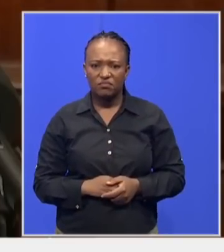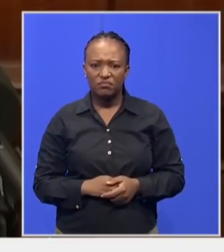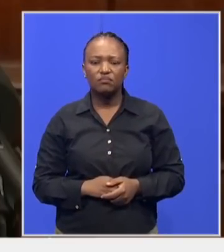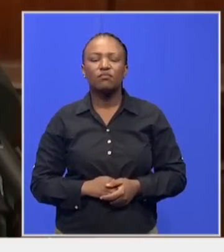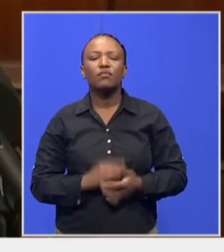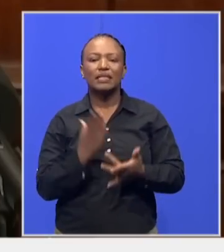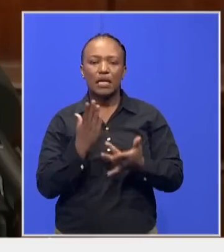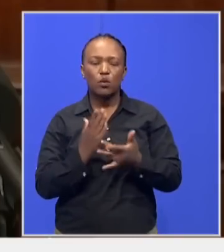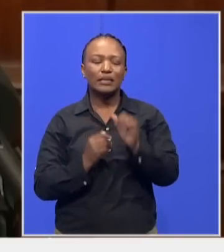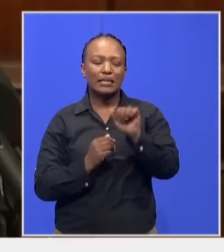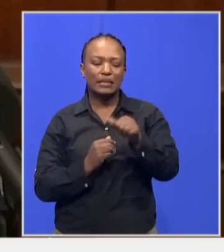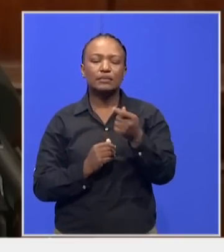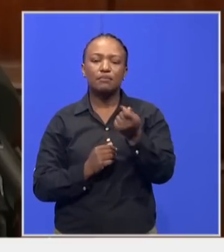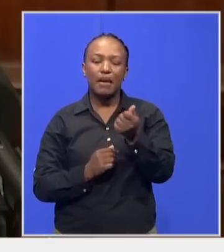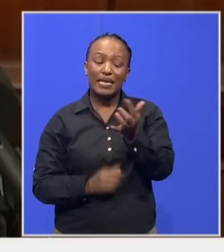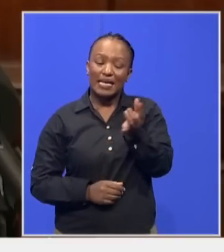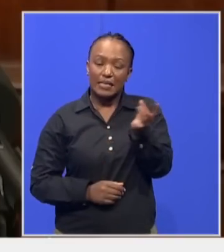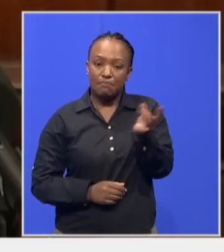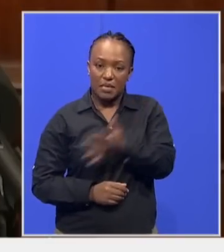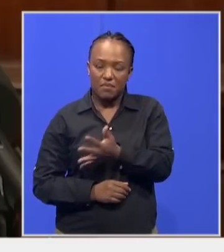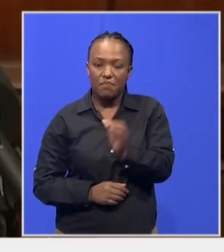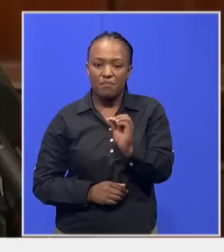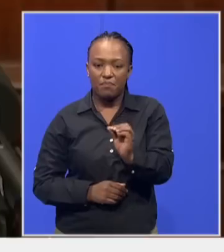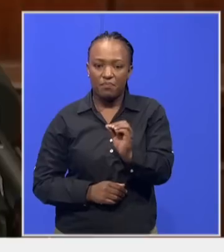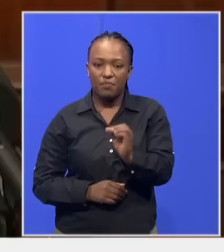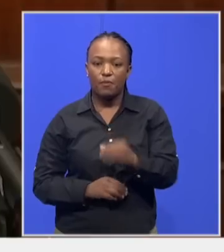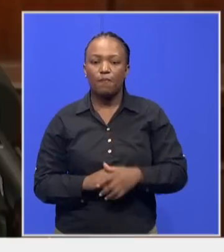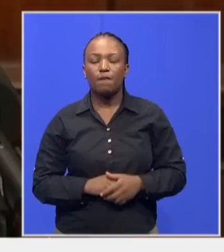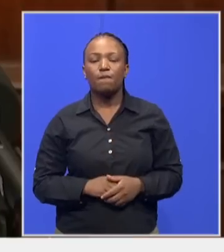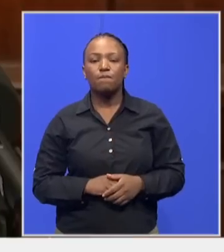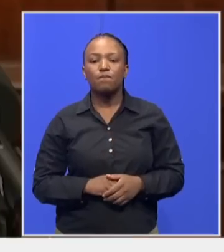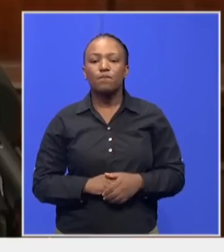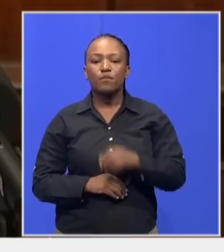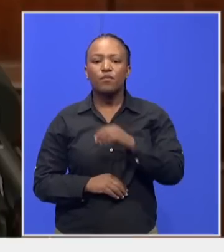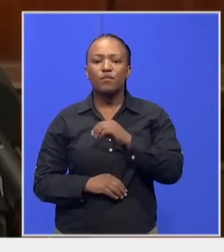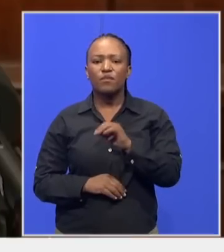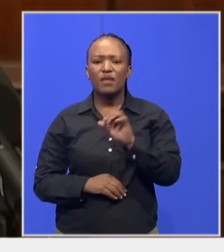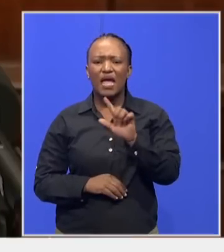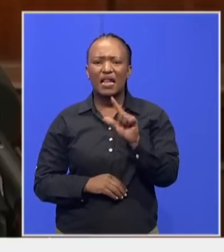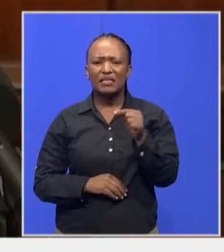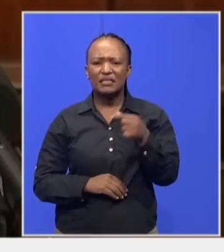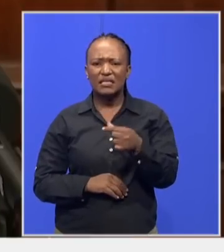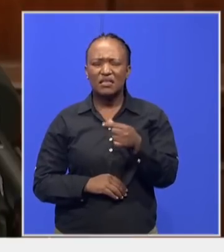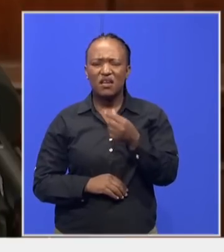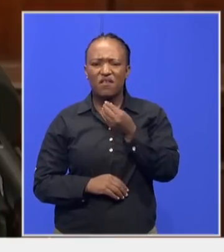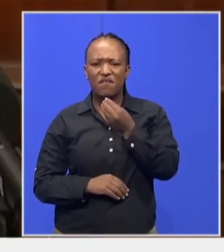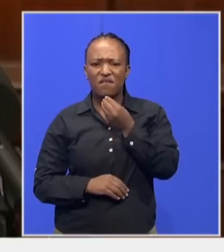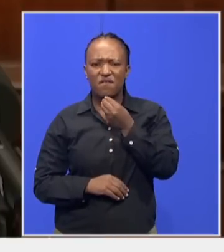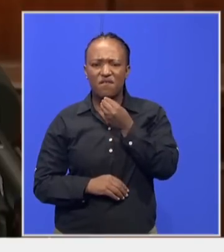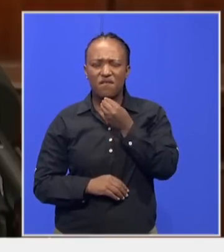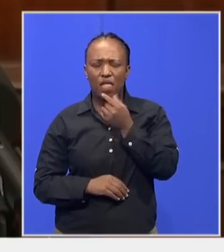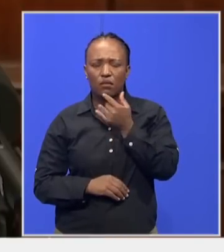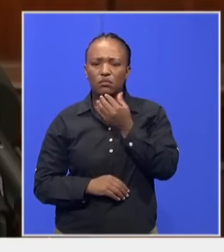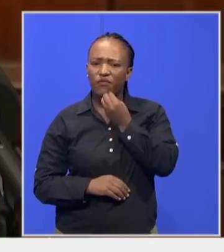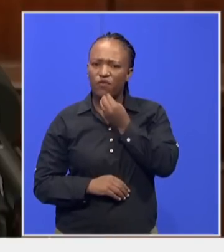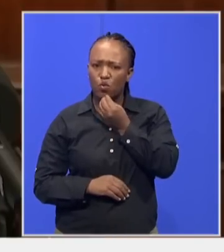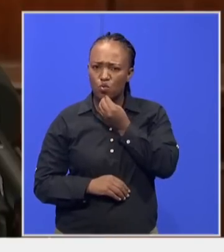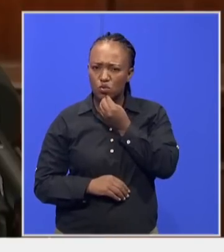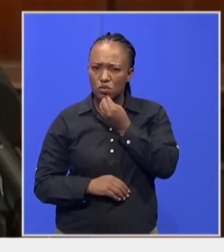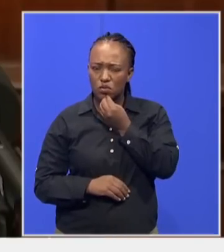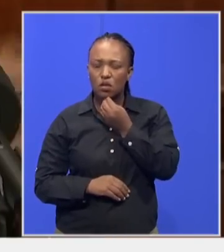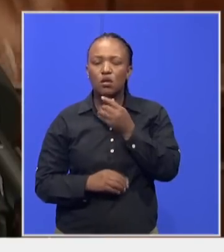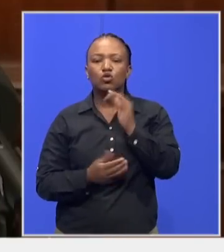very expensive. I mean, if you go to the FGD, the flue gas desulfurization unit, that helps us to reduce the amount of